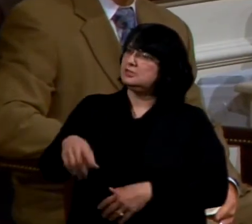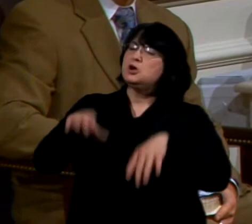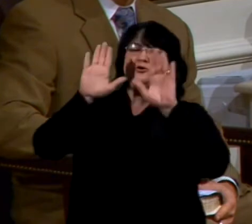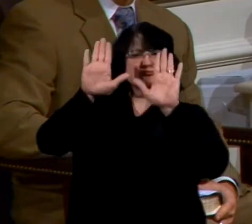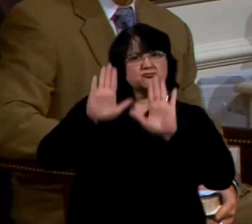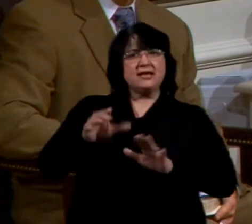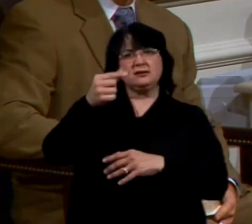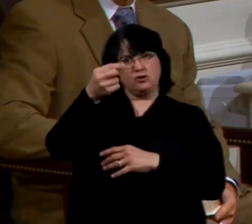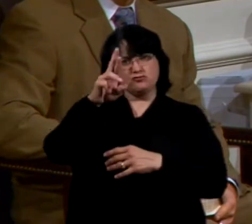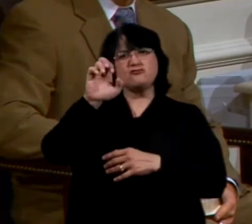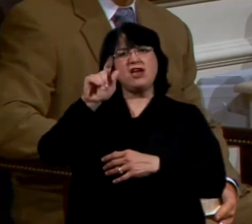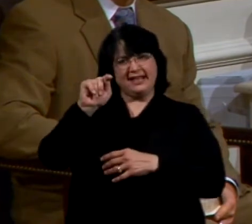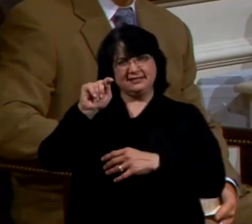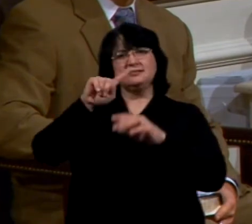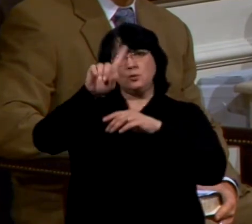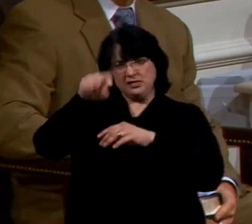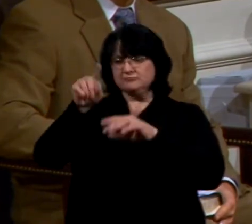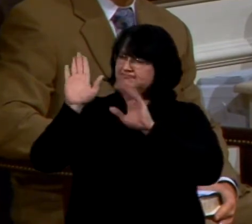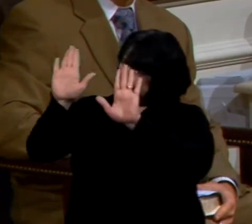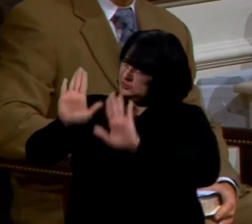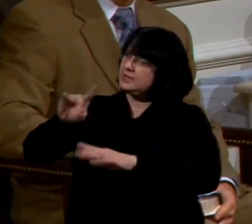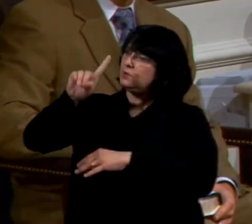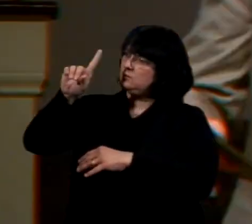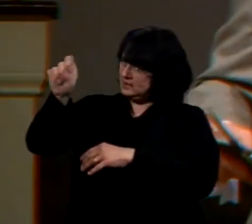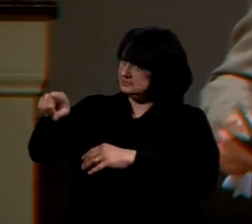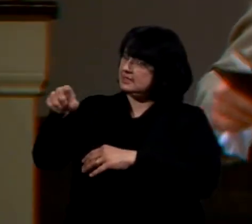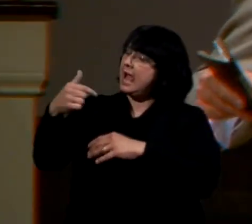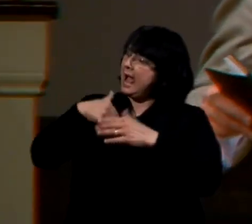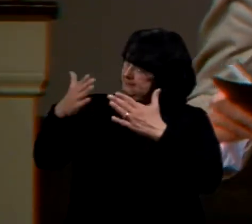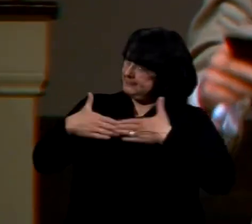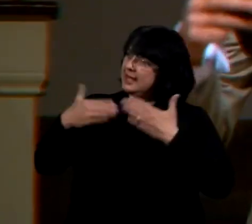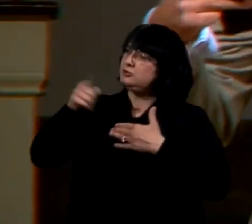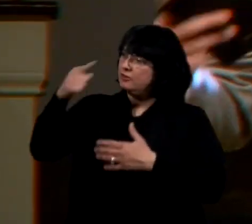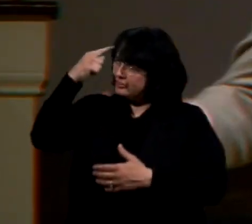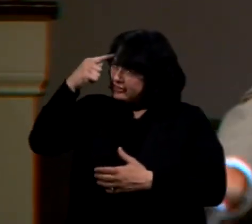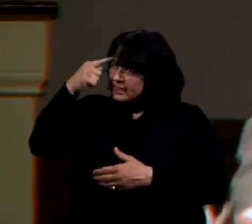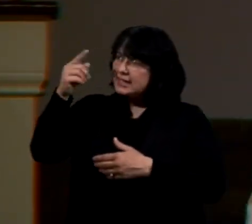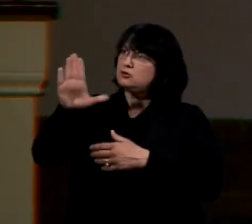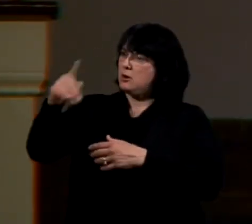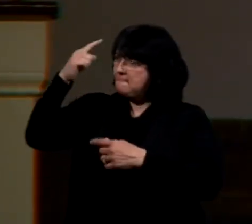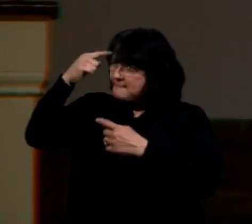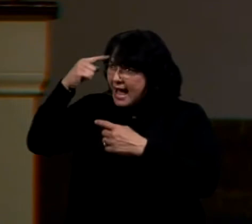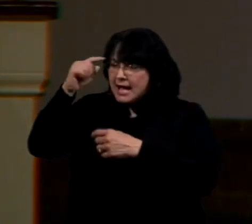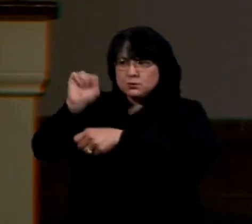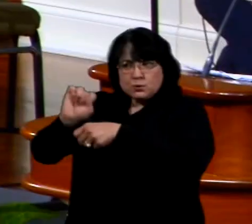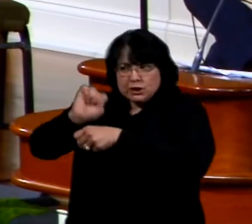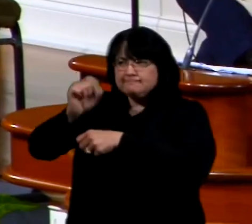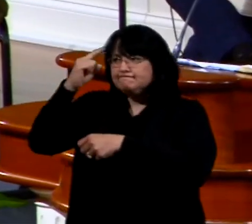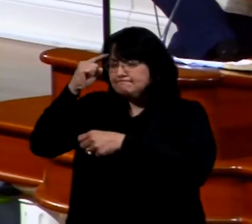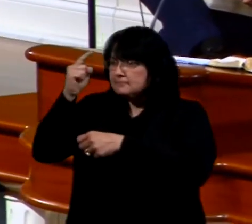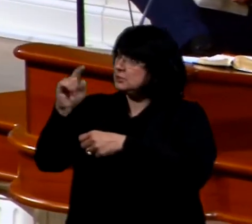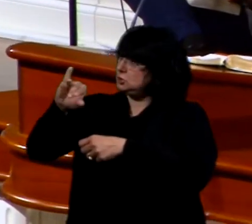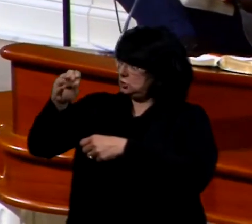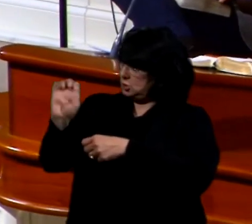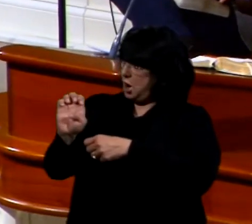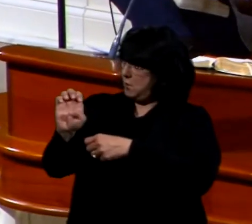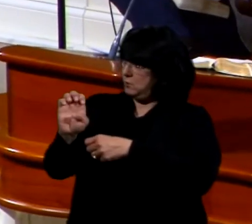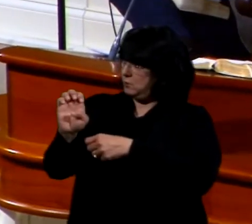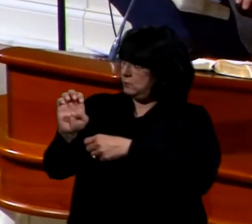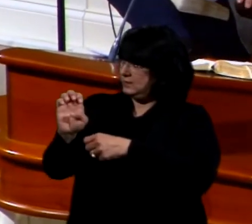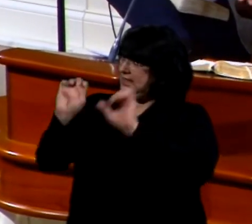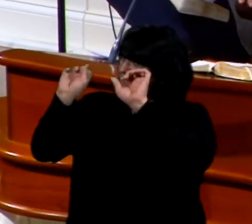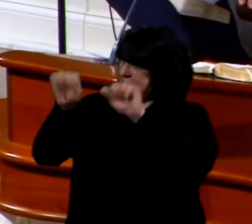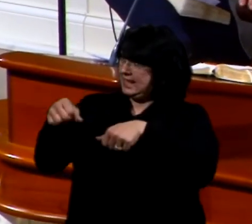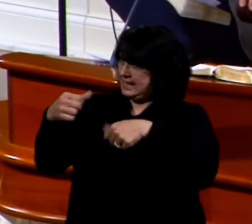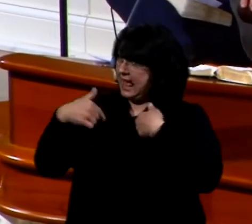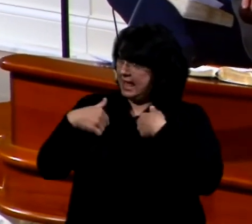wonderful. I'm so glad that you're thinking and that your mind is working. And Joe, could I do this? And you're going to use